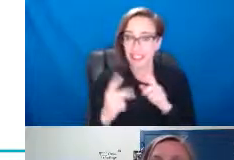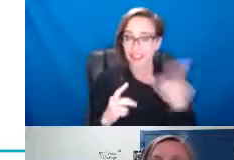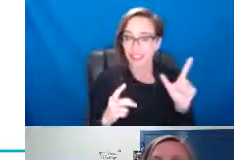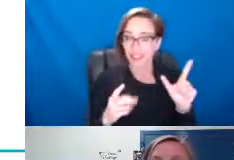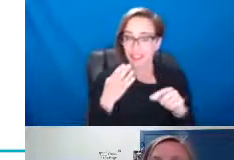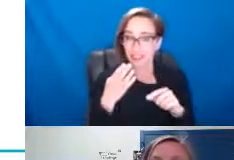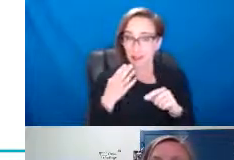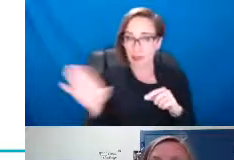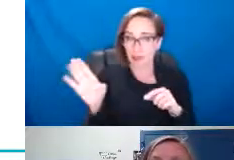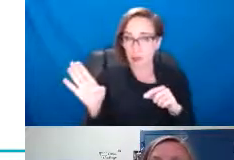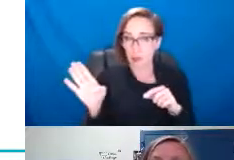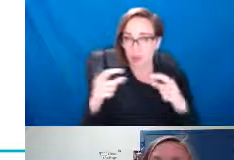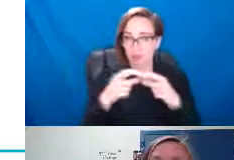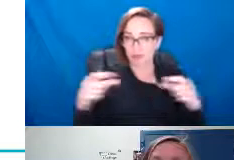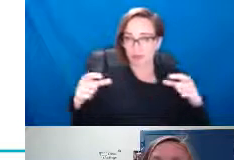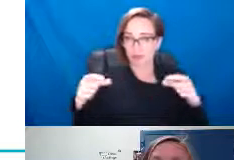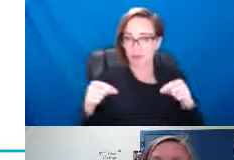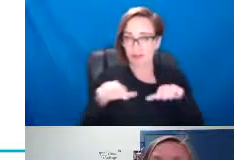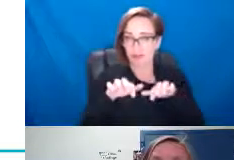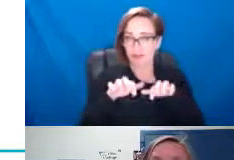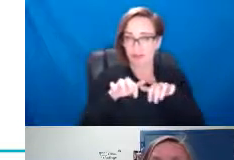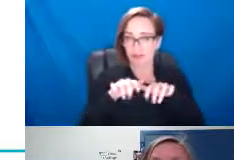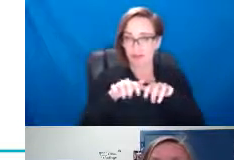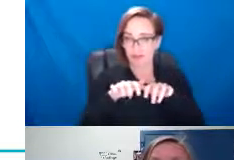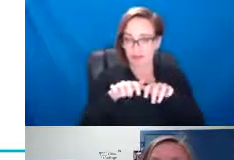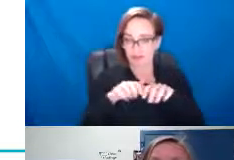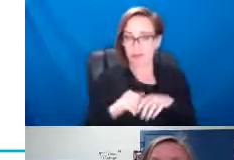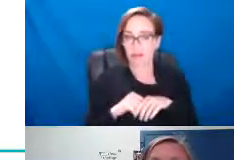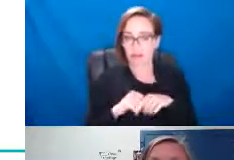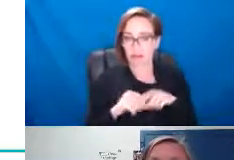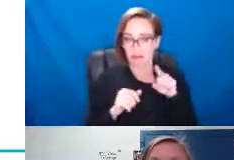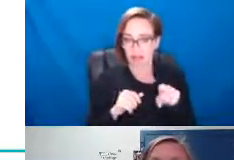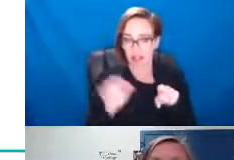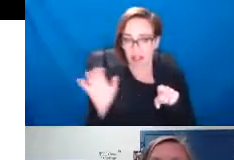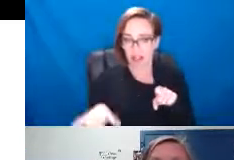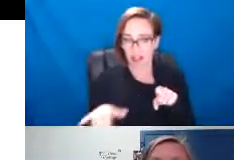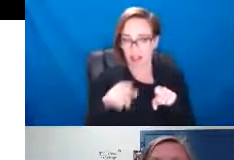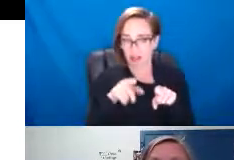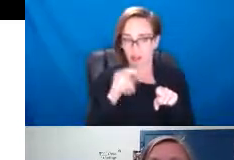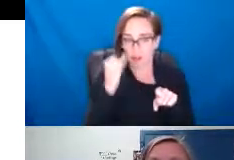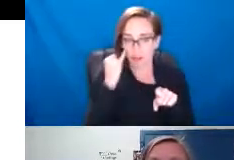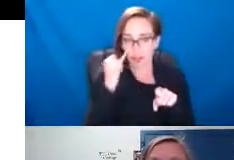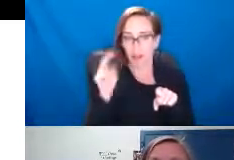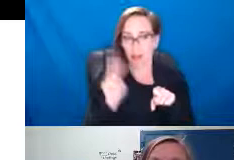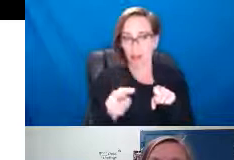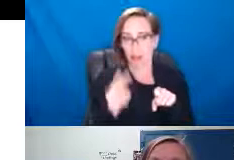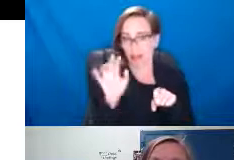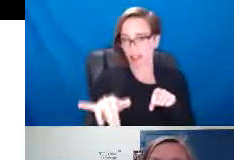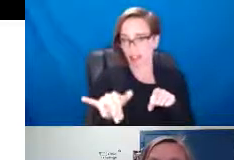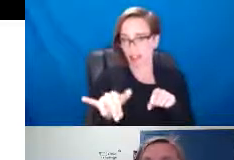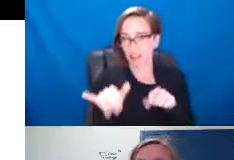keyboard here, and that, if you look right here, this is a Braille